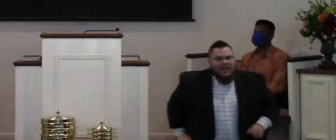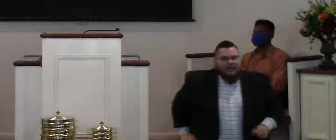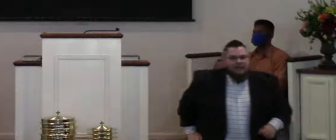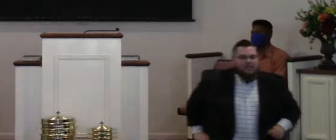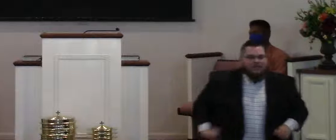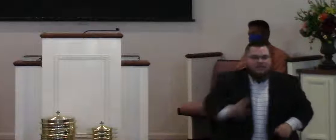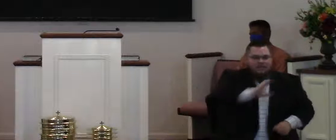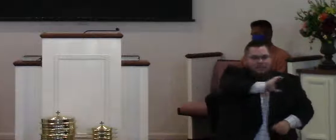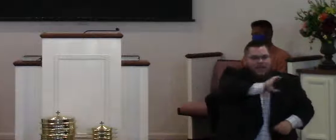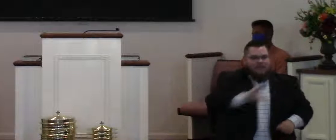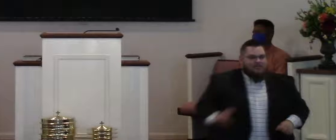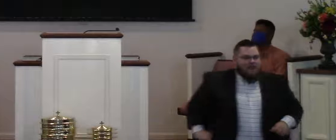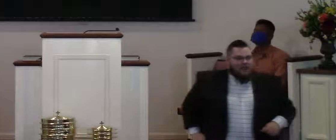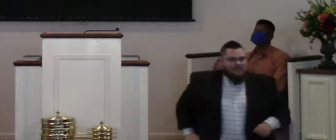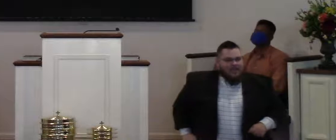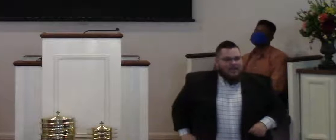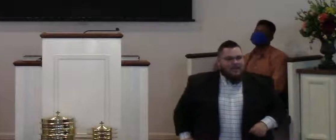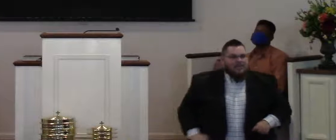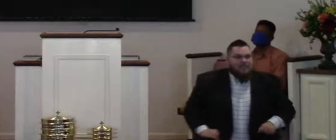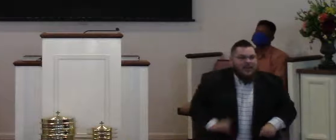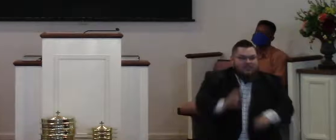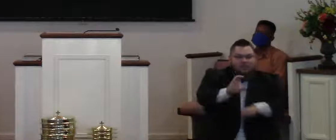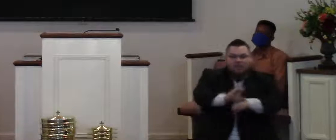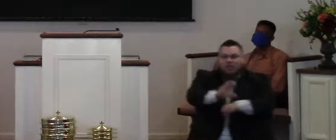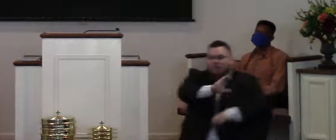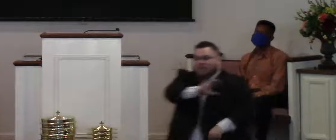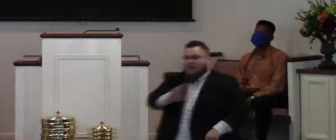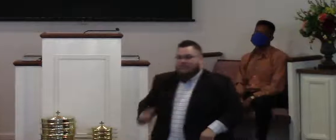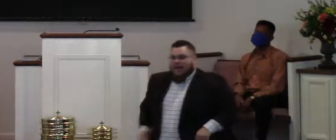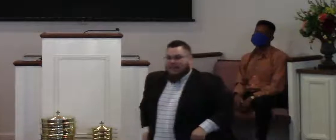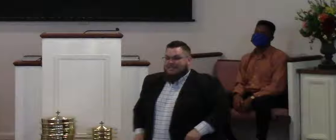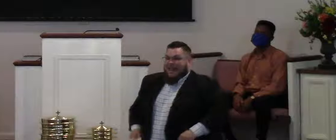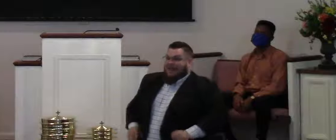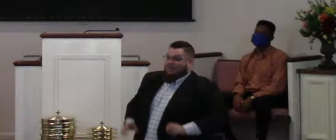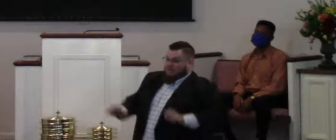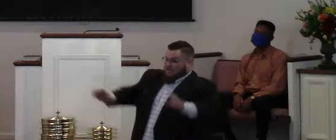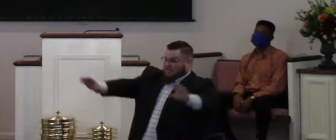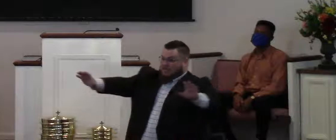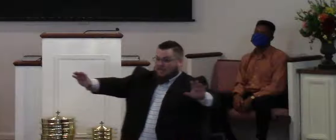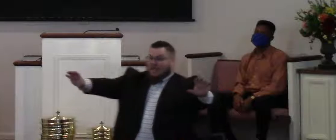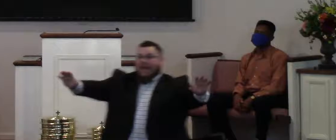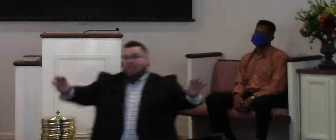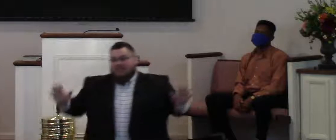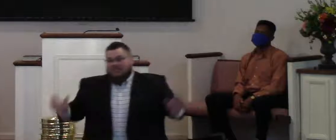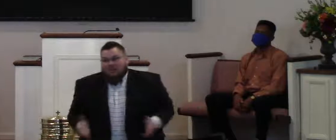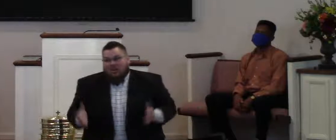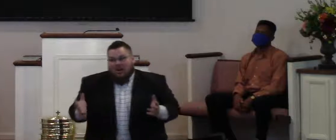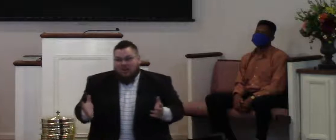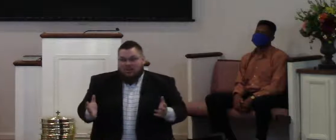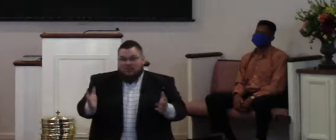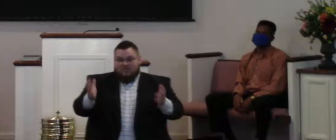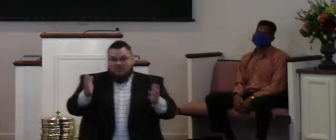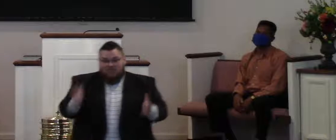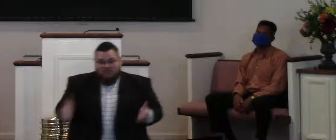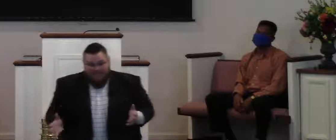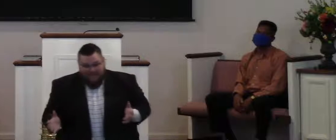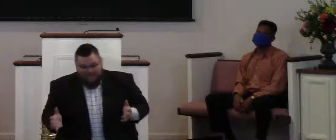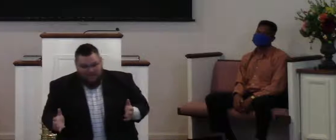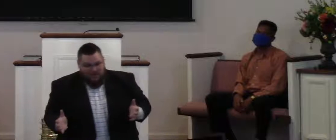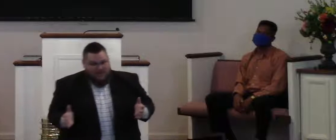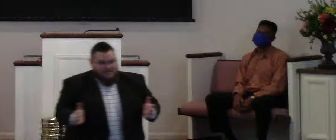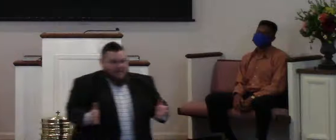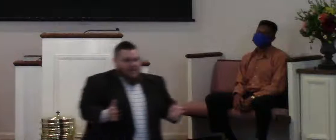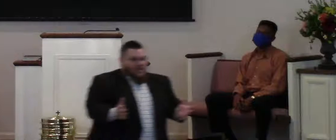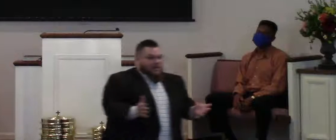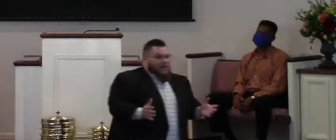is a banner. Banner of Christ, okay? So that's Church of Christ. Now, let's learn our church name,